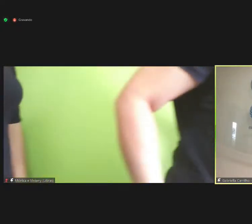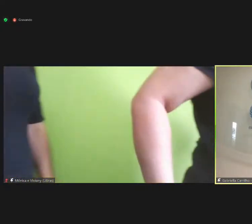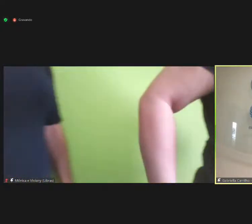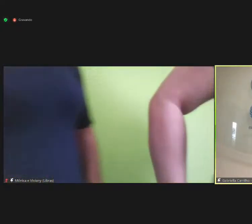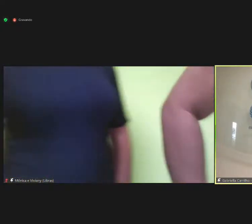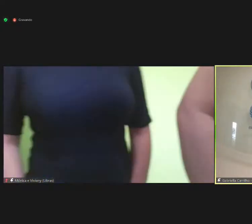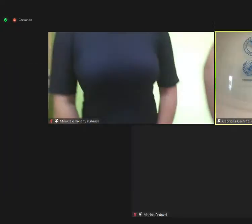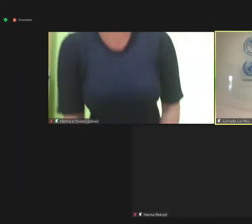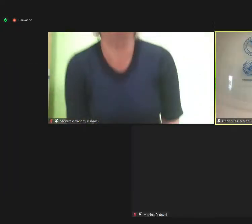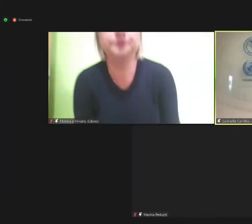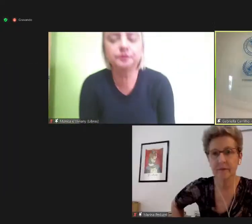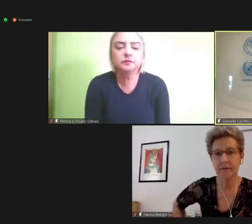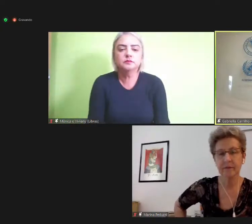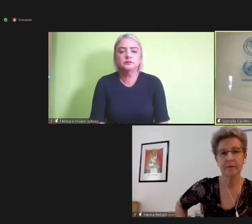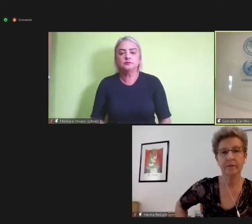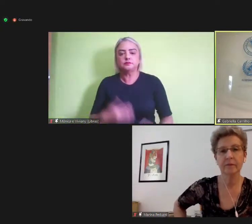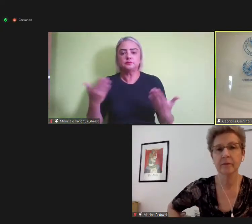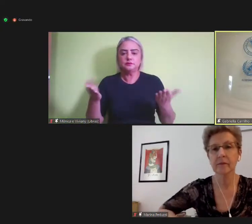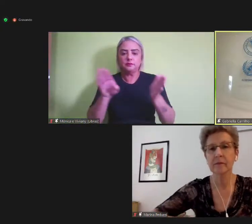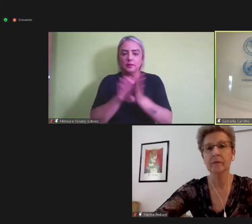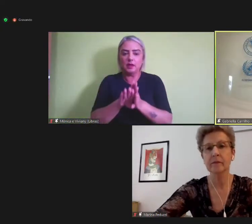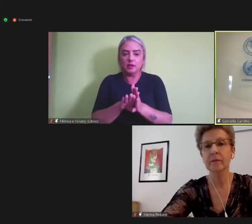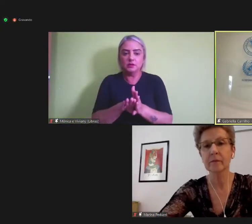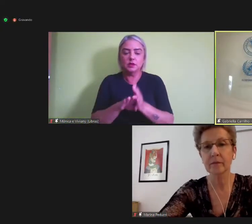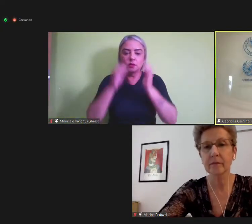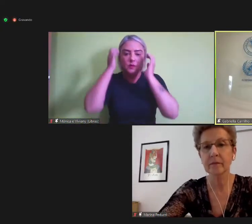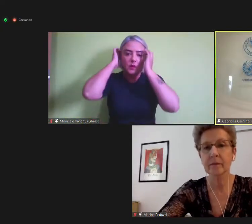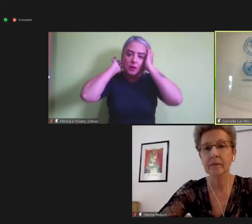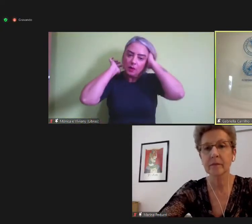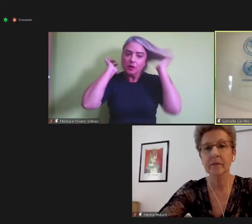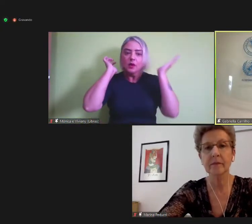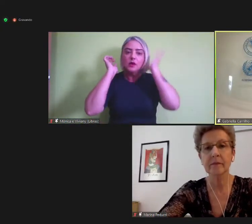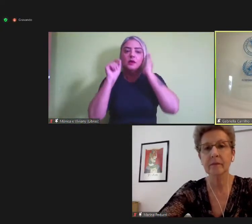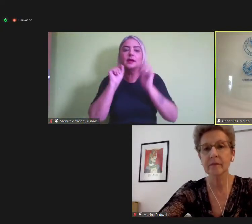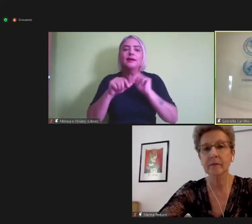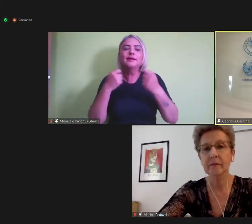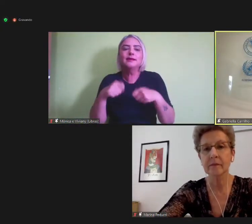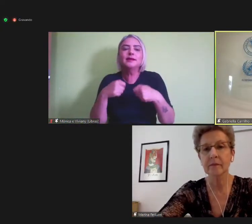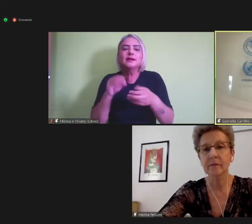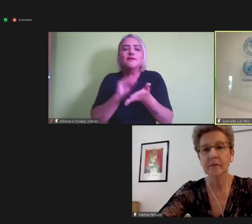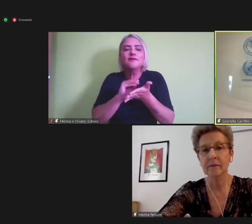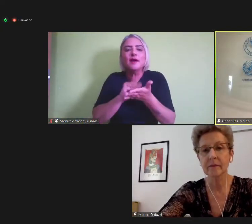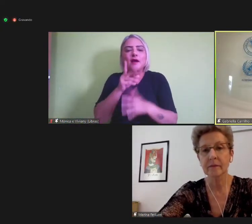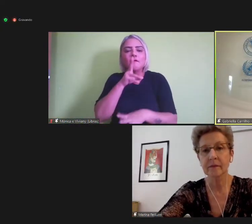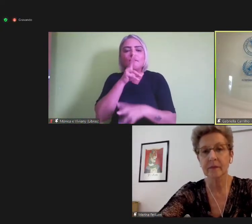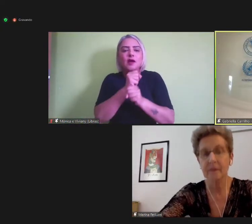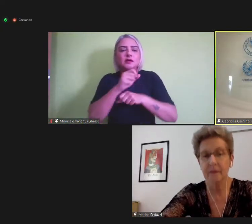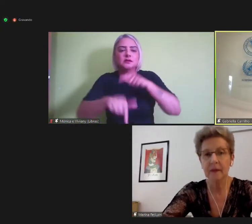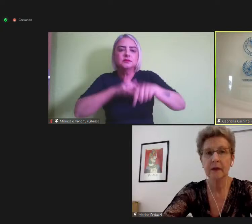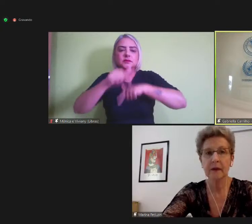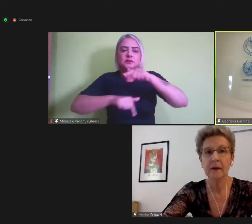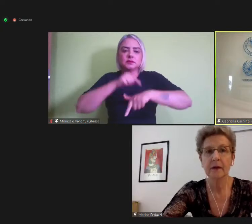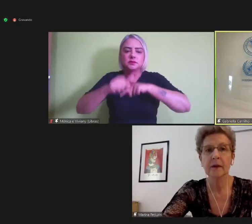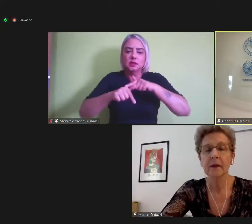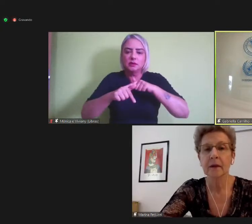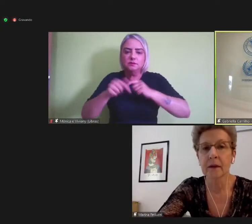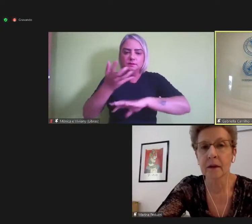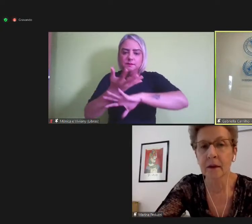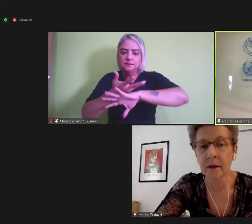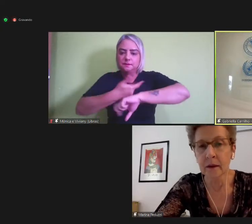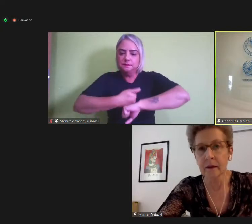Marina Peduzzi, the question that arose was, what is still necessary to strengthen the